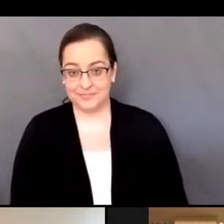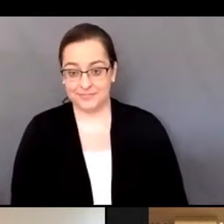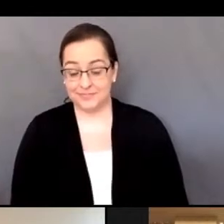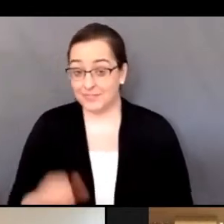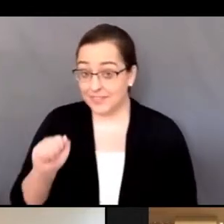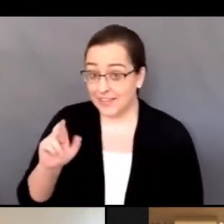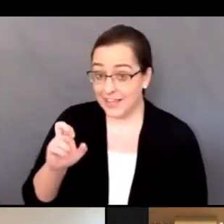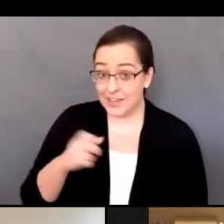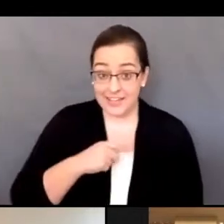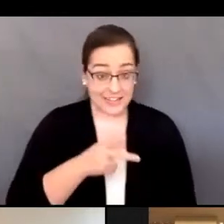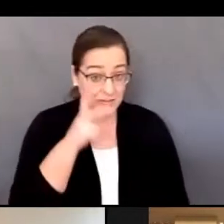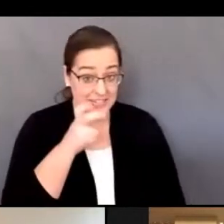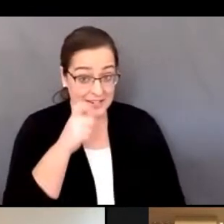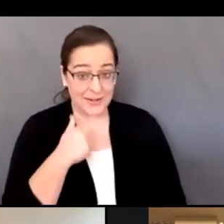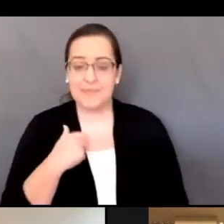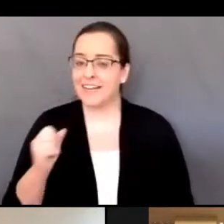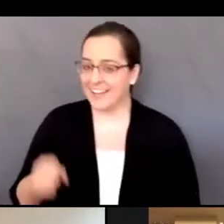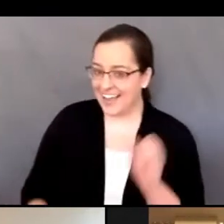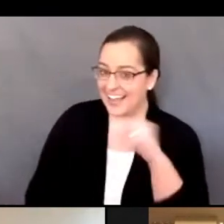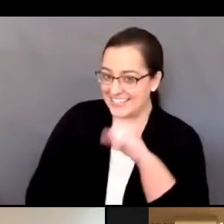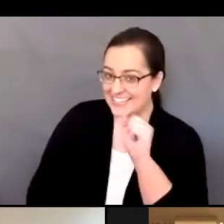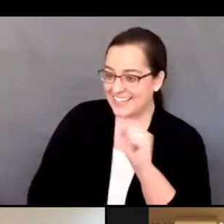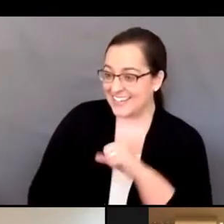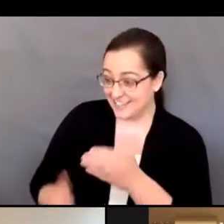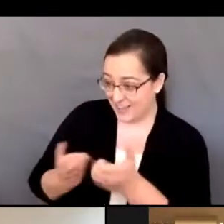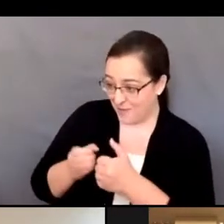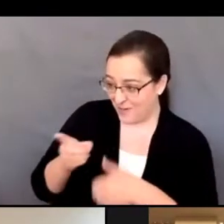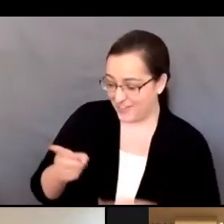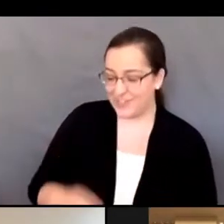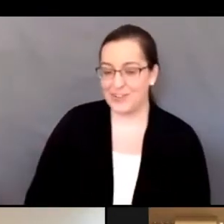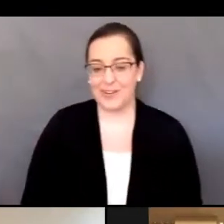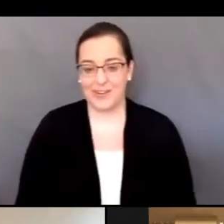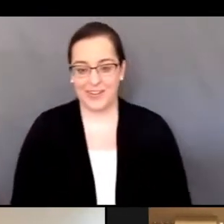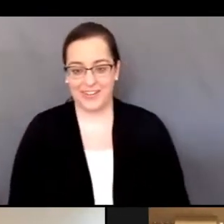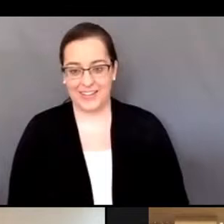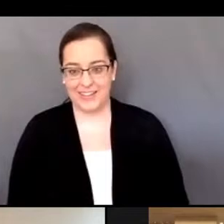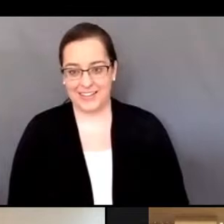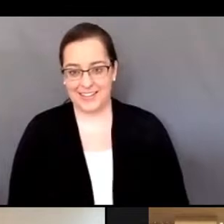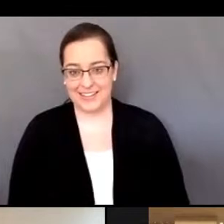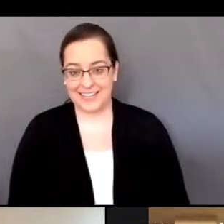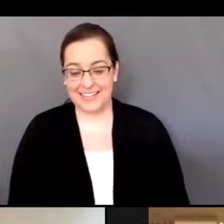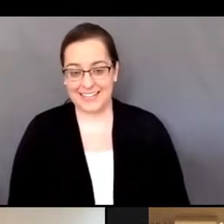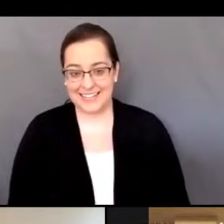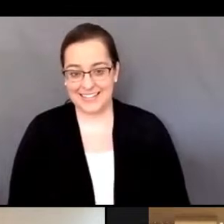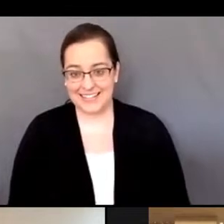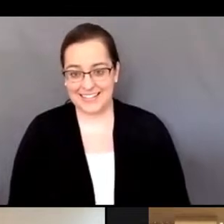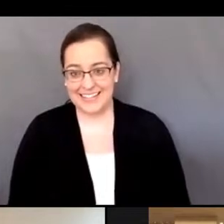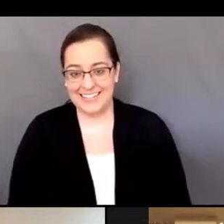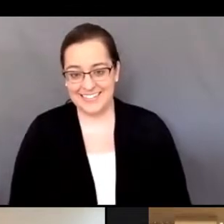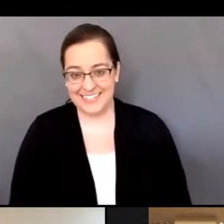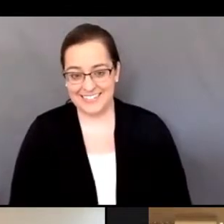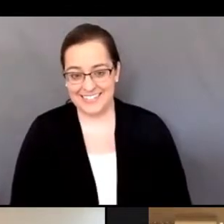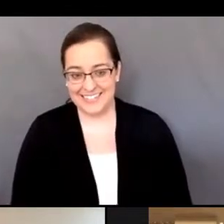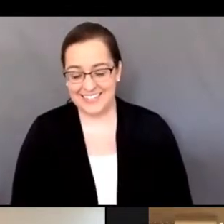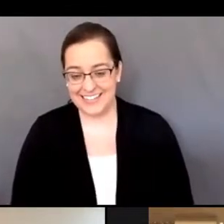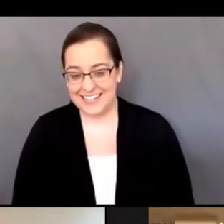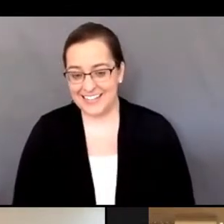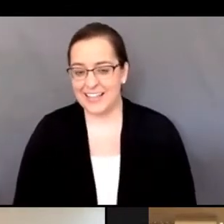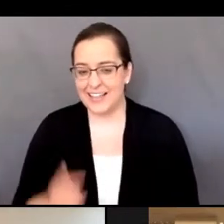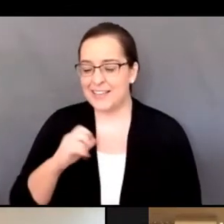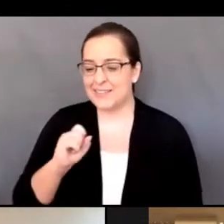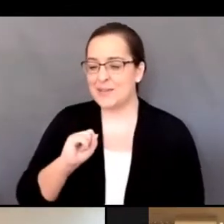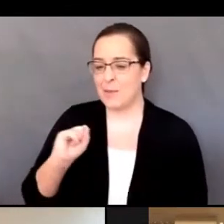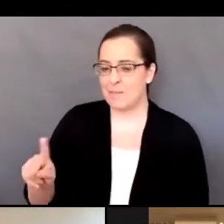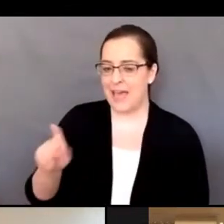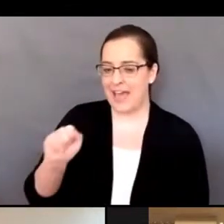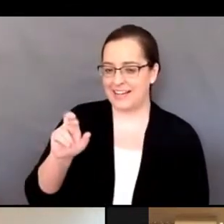Aaron, Hear me? okay. Yes, we can hear you, Aaron. How are you? Still waiting for. Oh my God. Let's come back